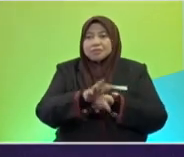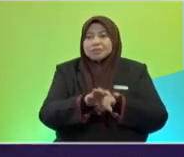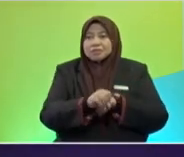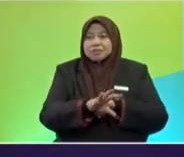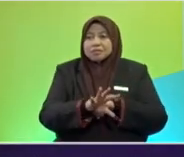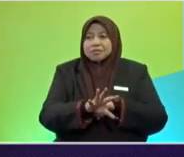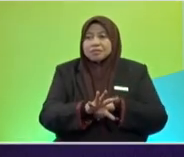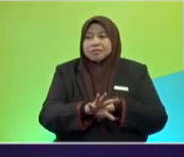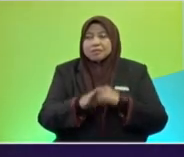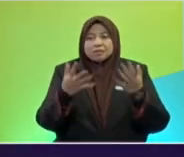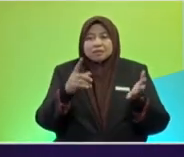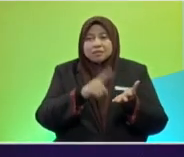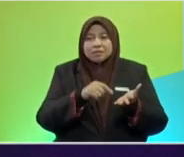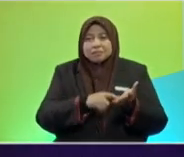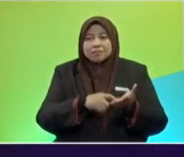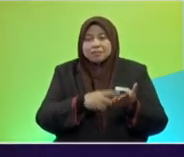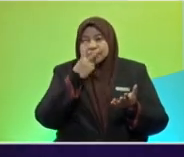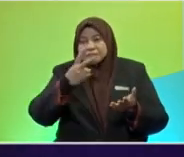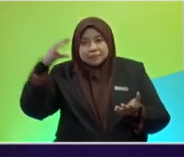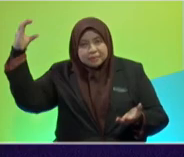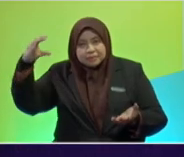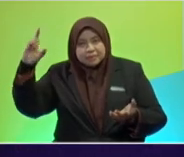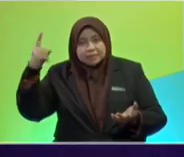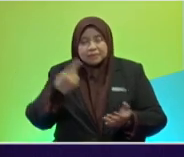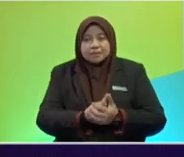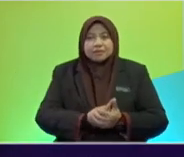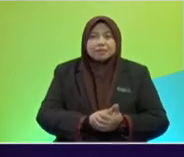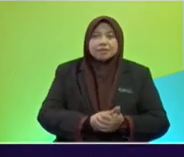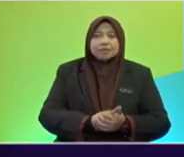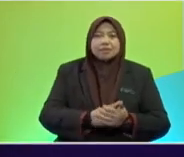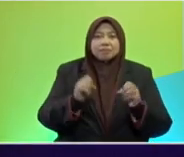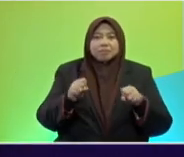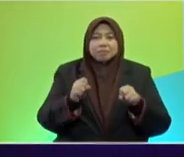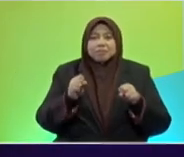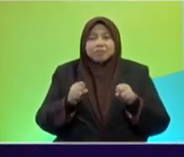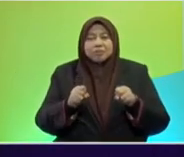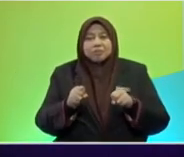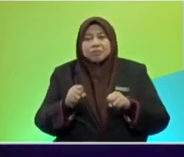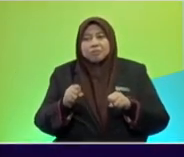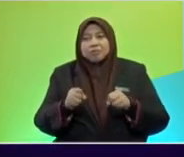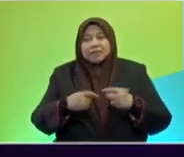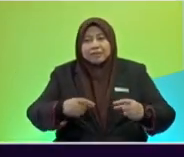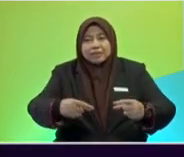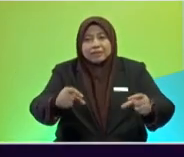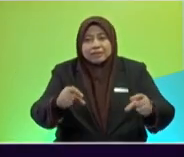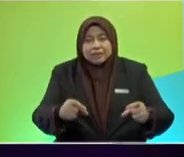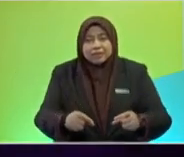nothing there, just the light. Yes. But, okay, Sean, can you move the Kong?